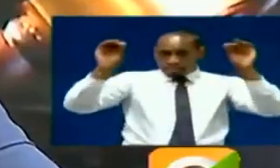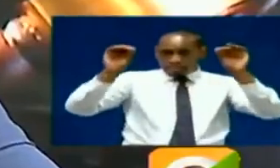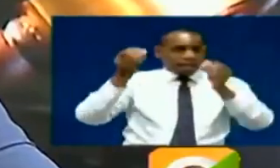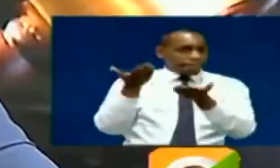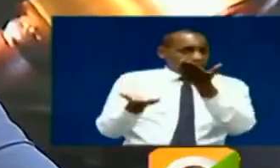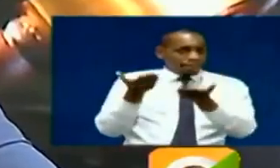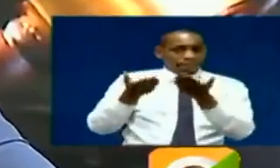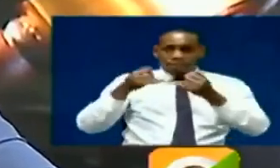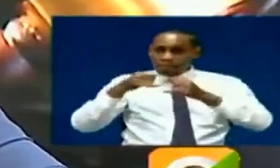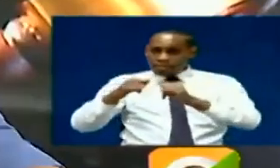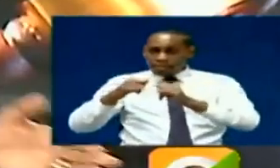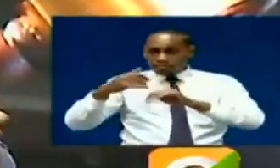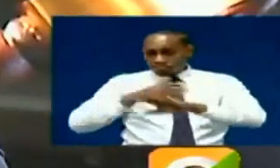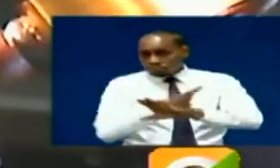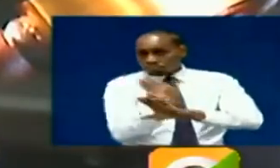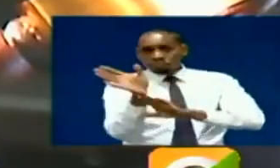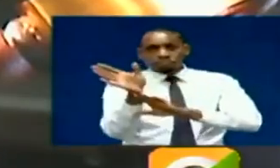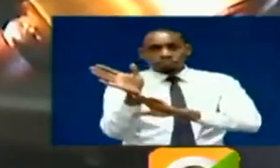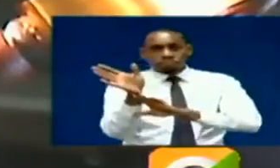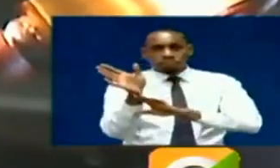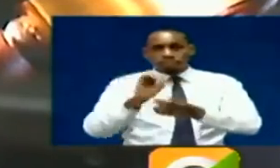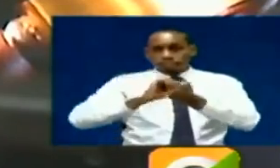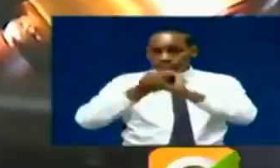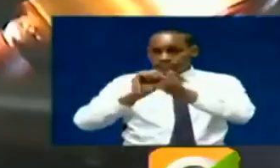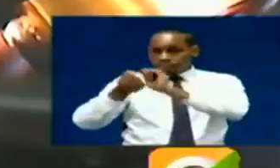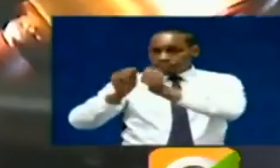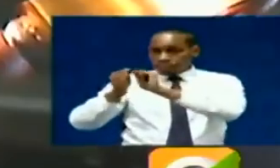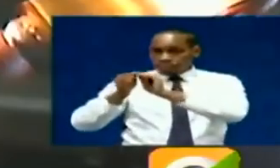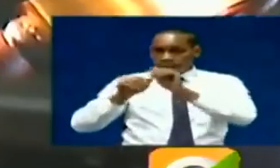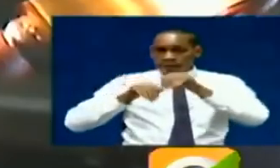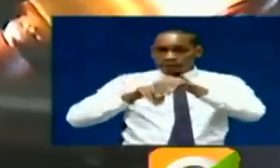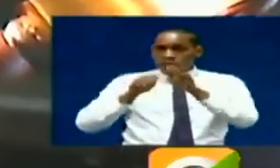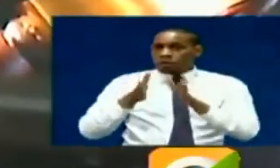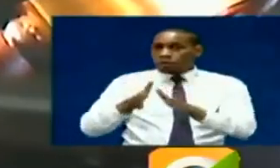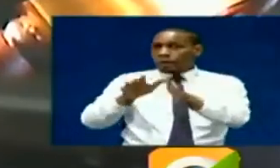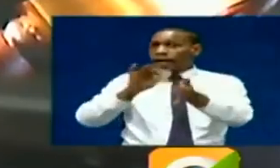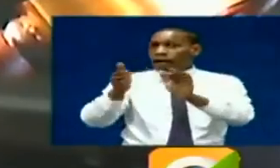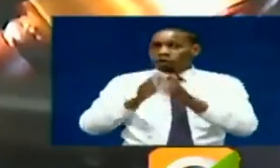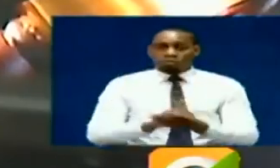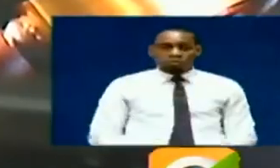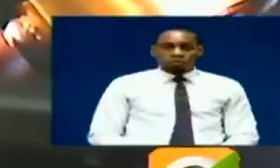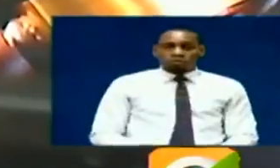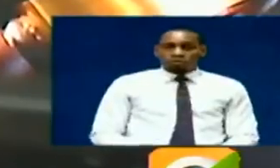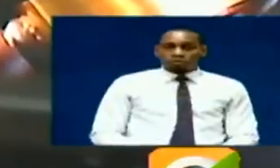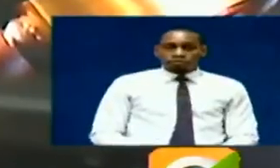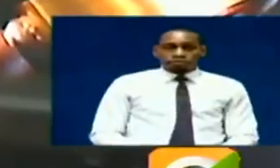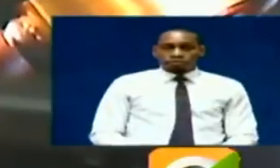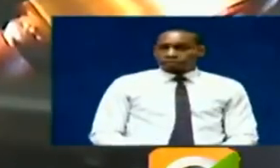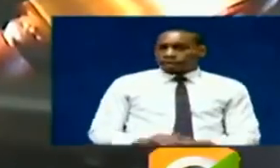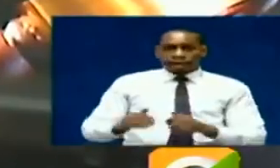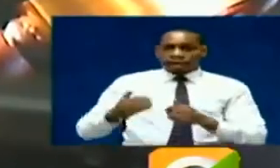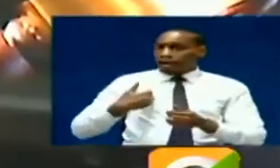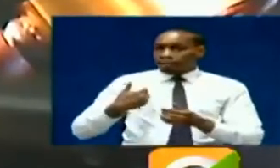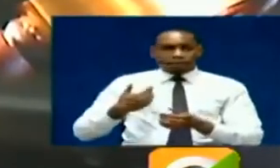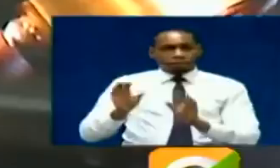was perhaps trying to sneak in amendments through a route that would not be available to them, and